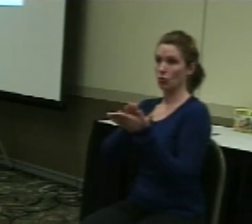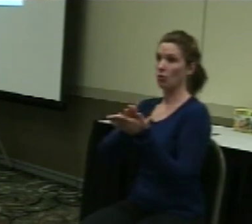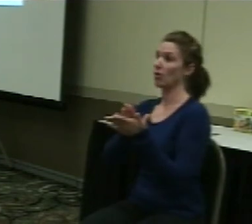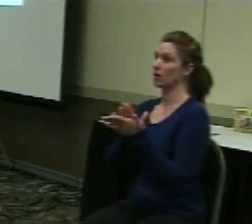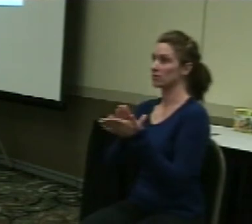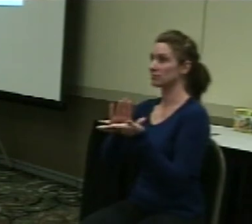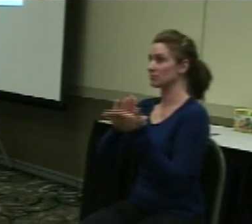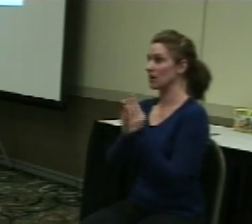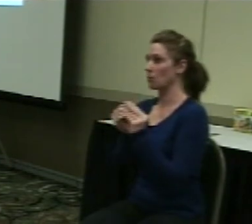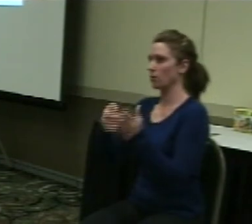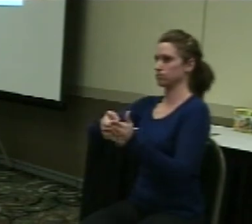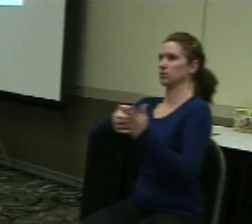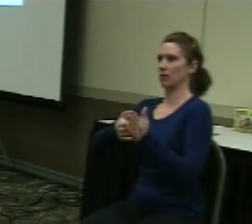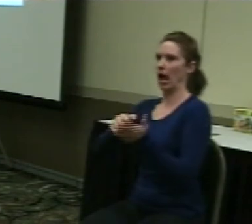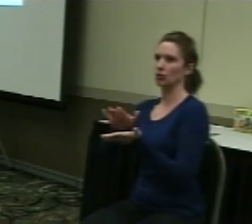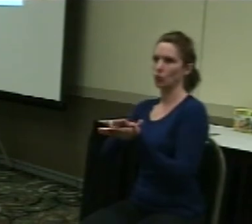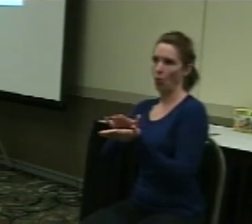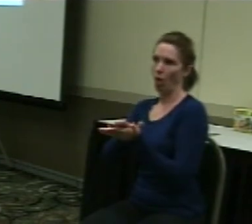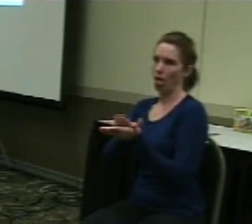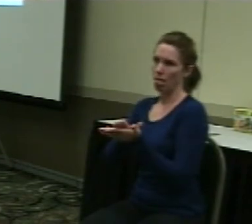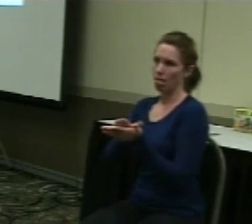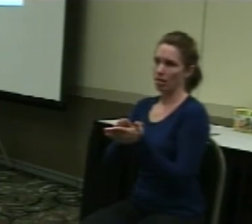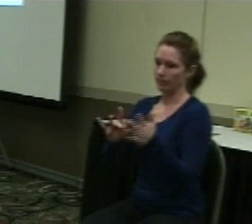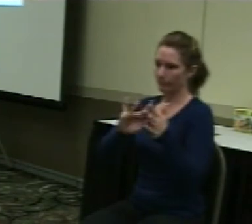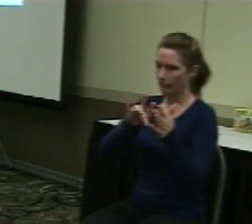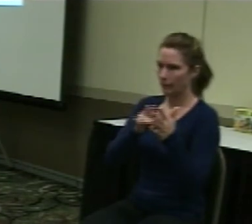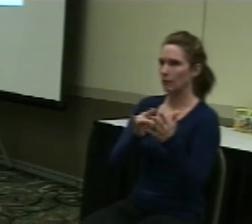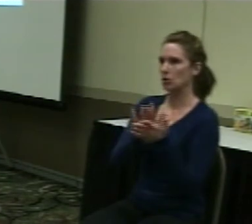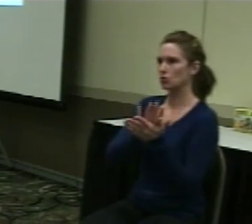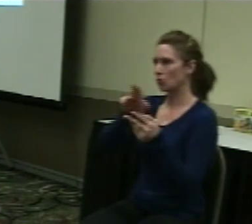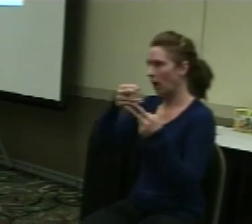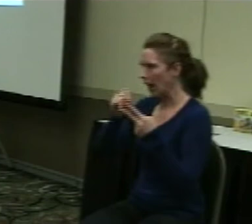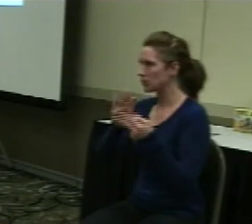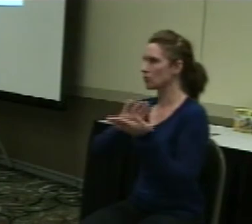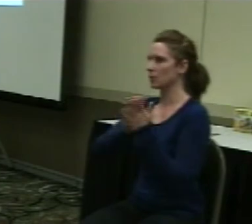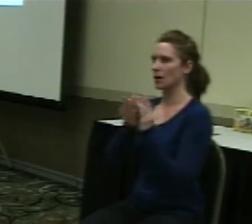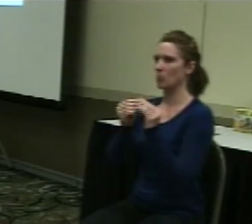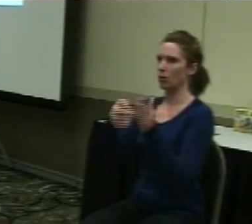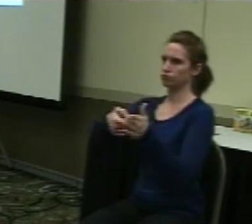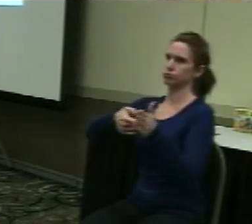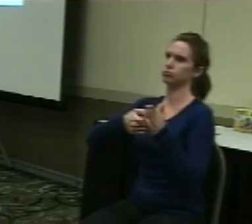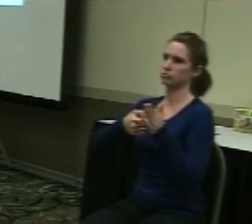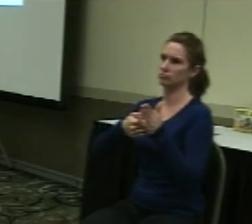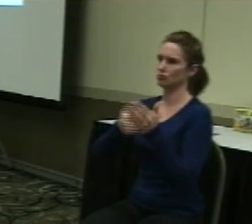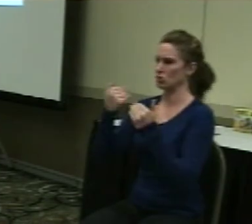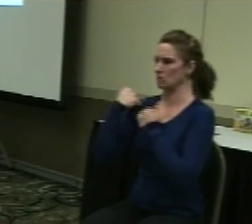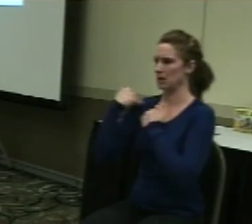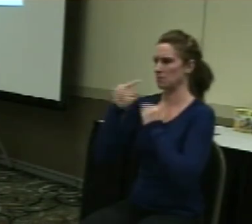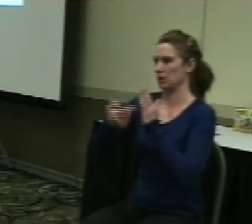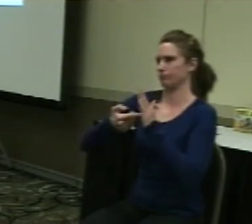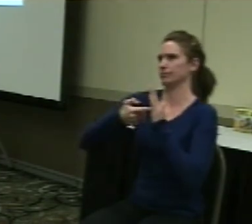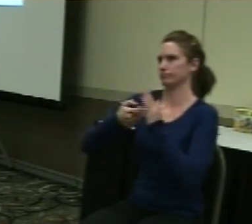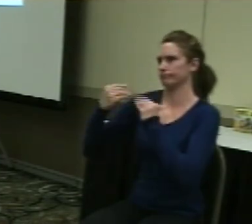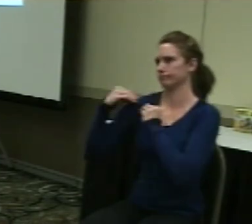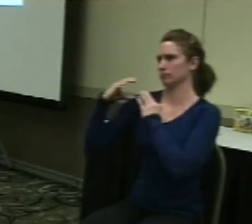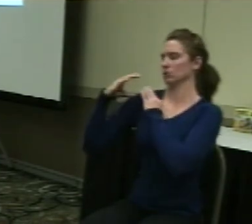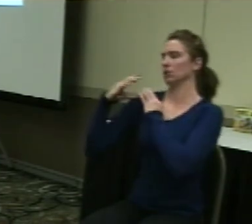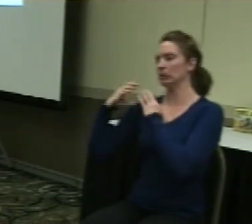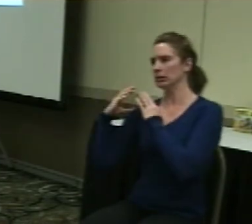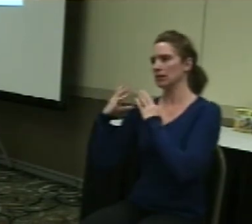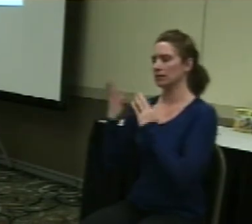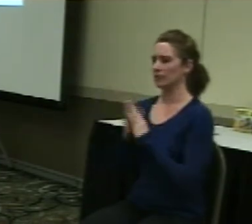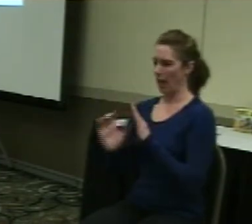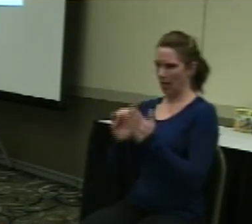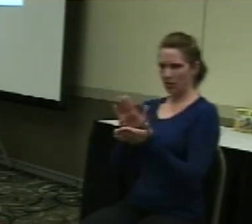know, there are demands of school are higher, and you know, the social demands, you know, it's more complicated. Their lives are